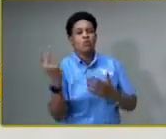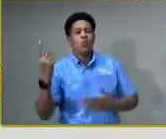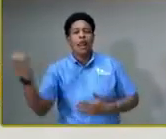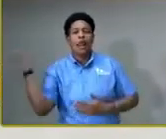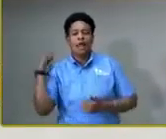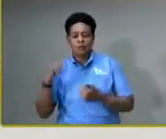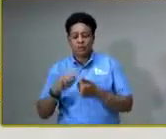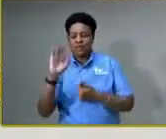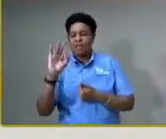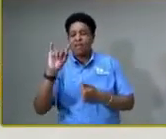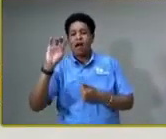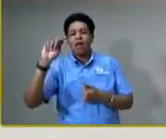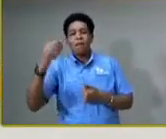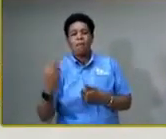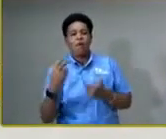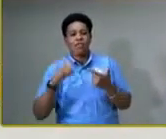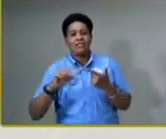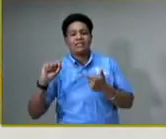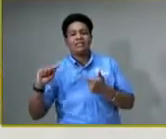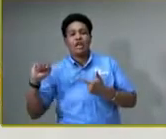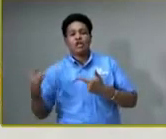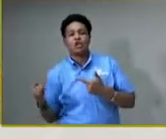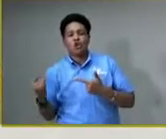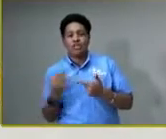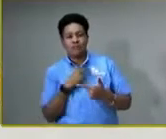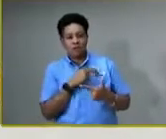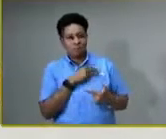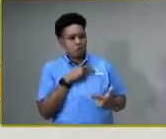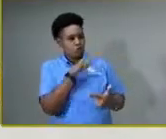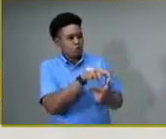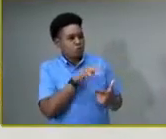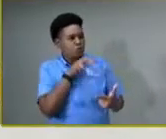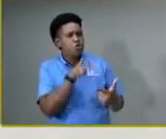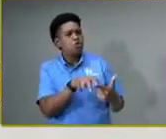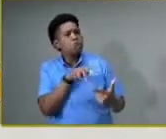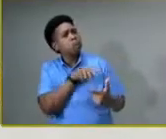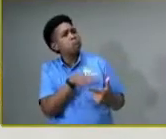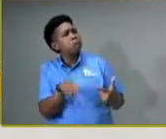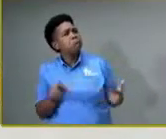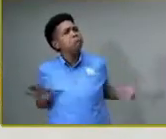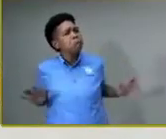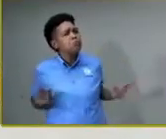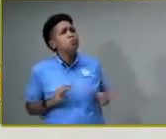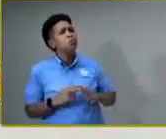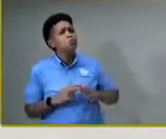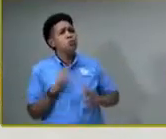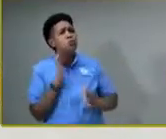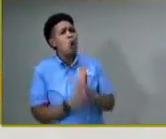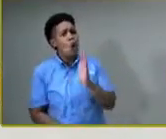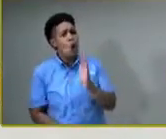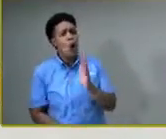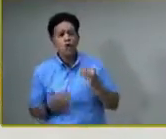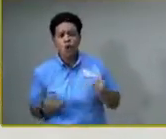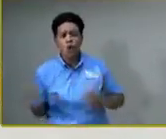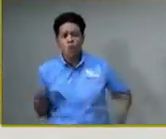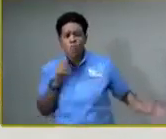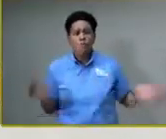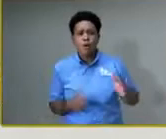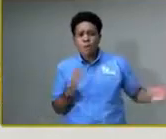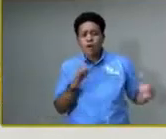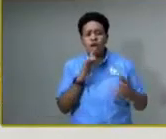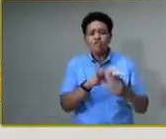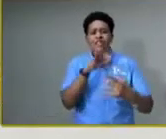Falmouth and St. Joseph's Hospital sites, and they are pretty much complete and are now being prepared in terms of the